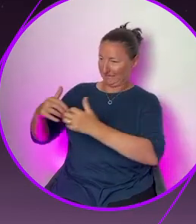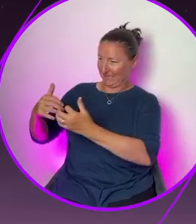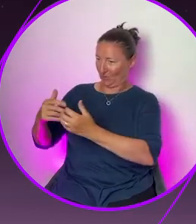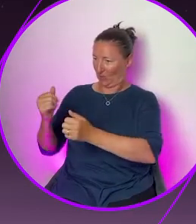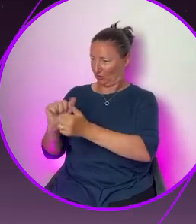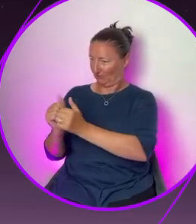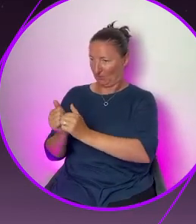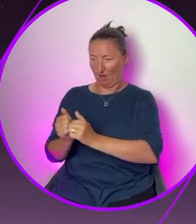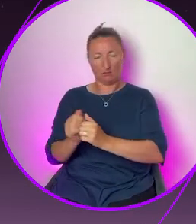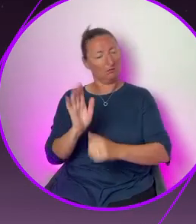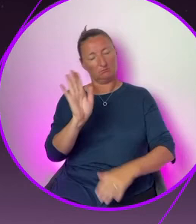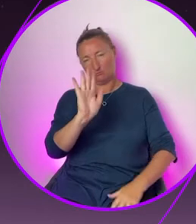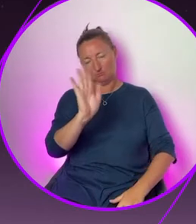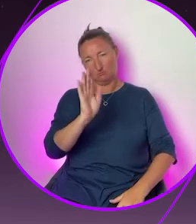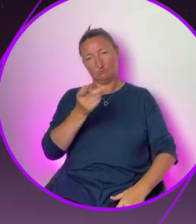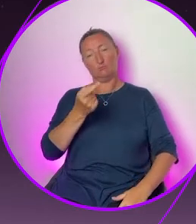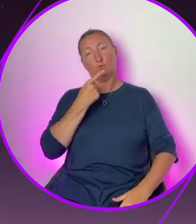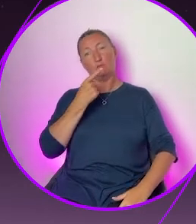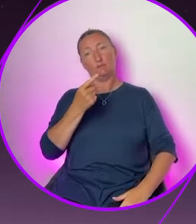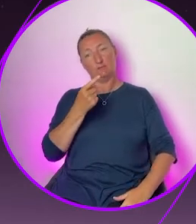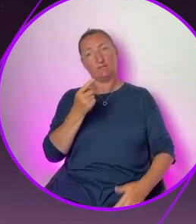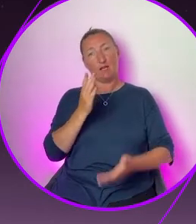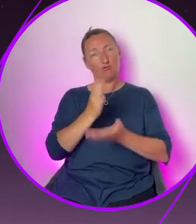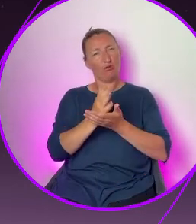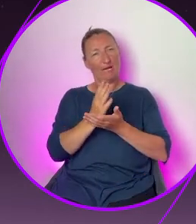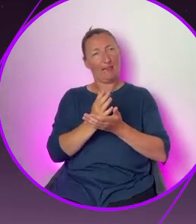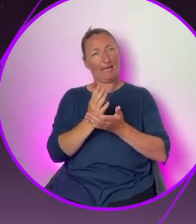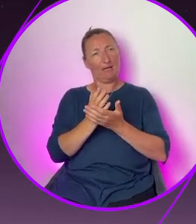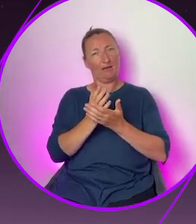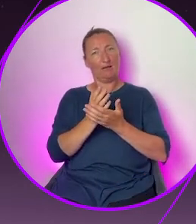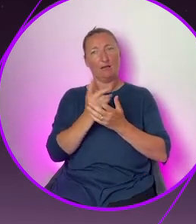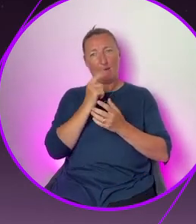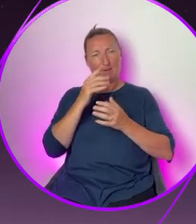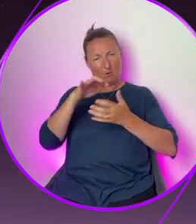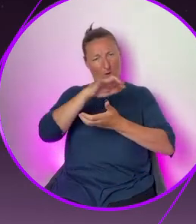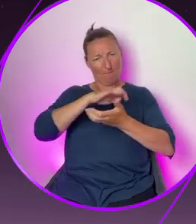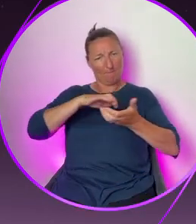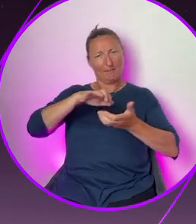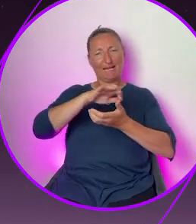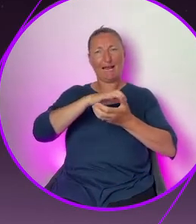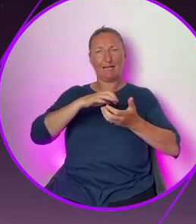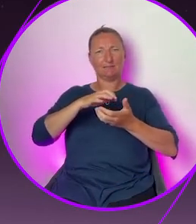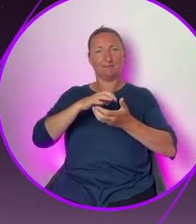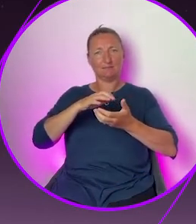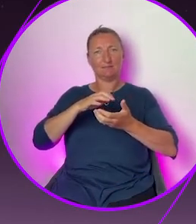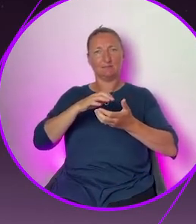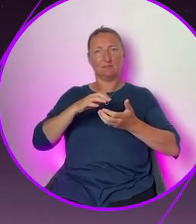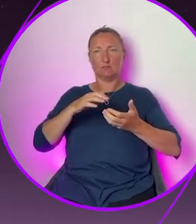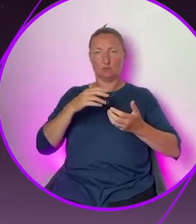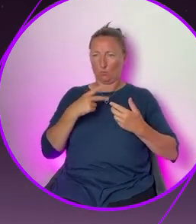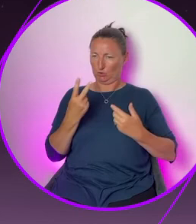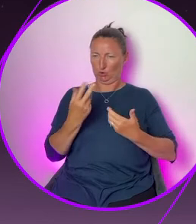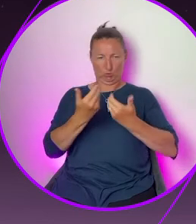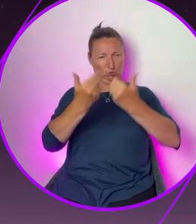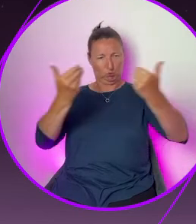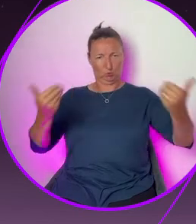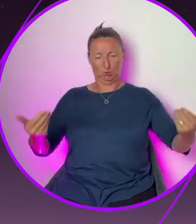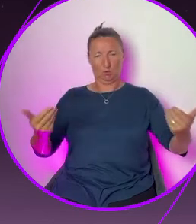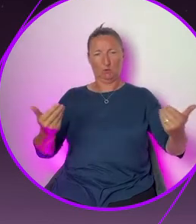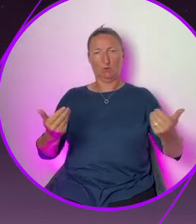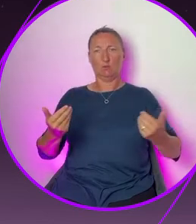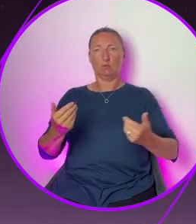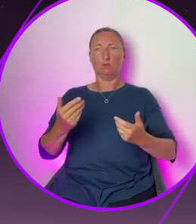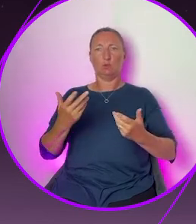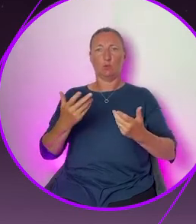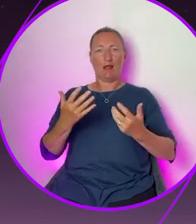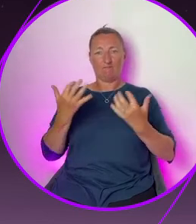for here is that you can have much more multi-layered and complex constellations of capabilities-led cultural